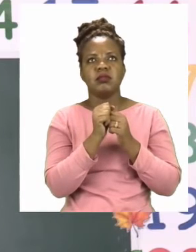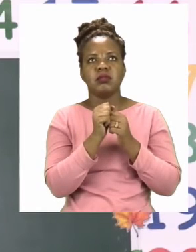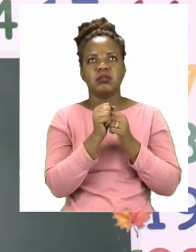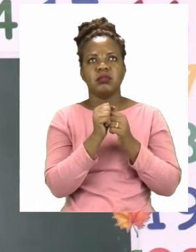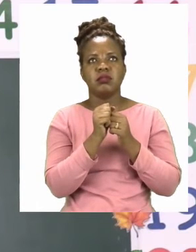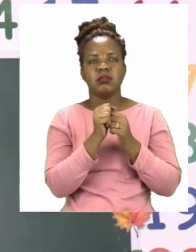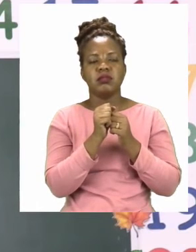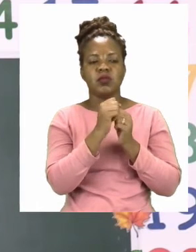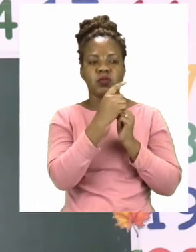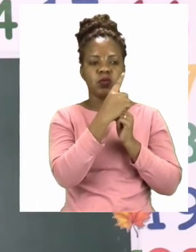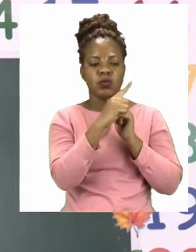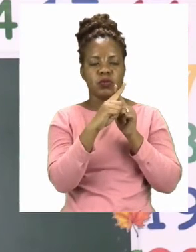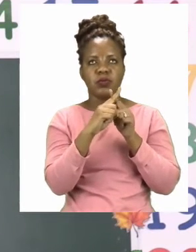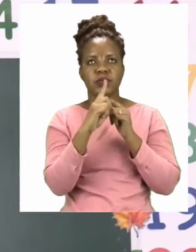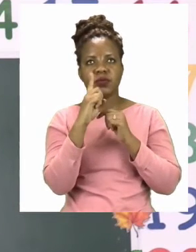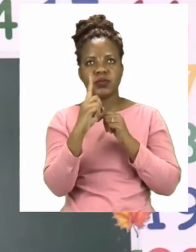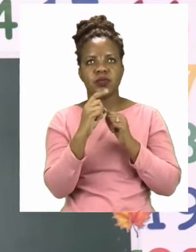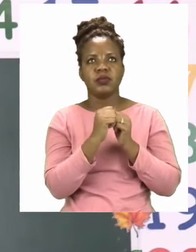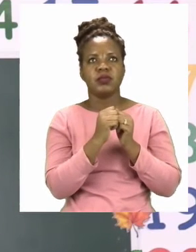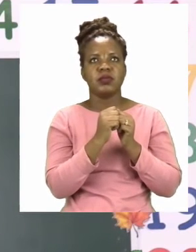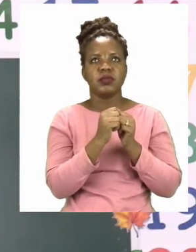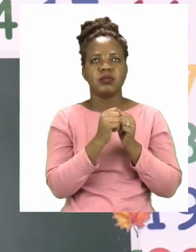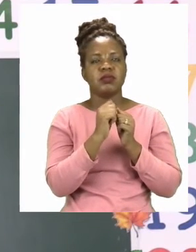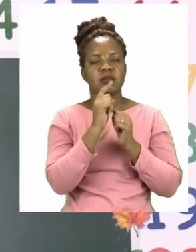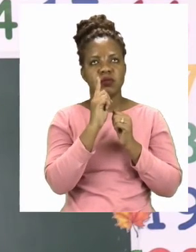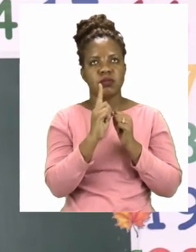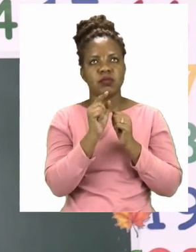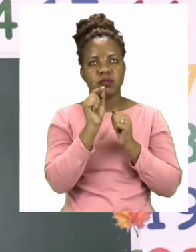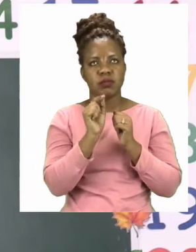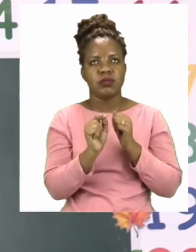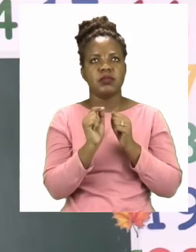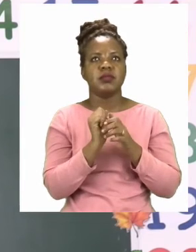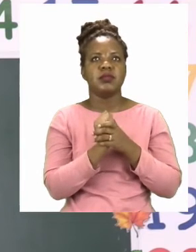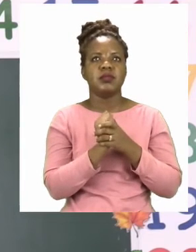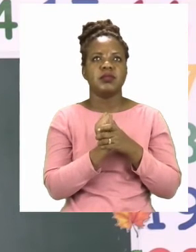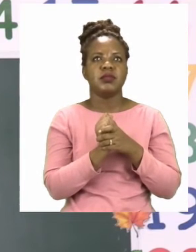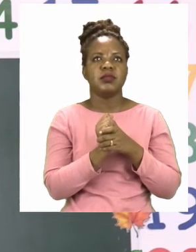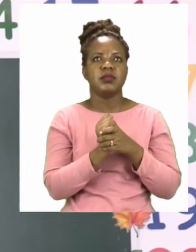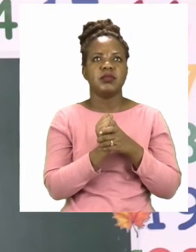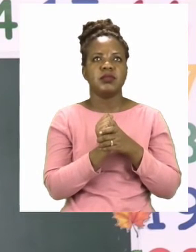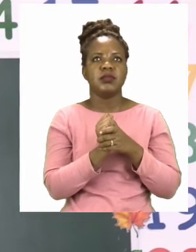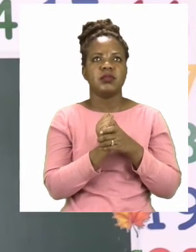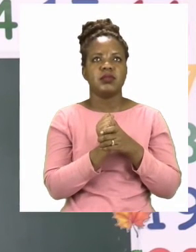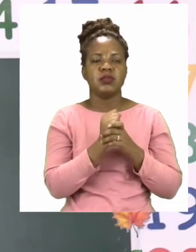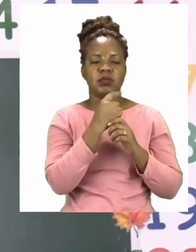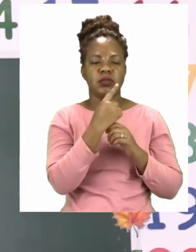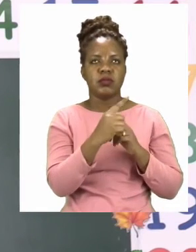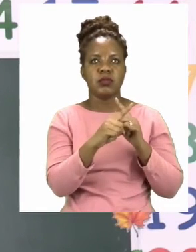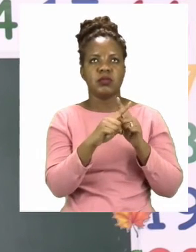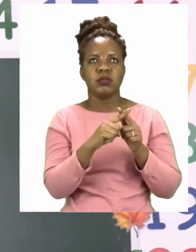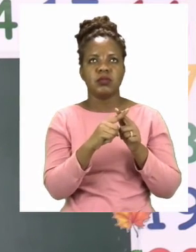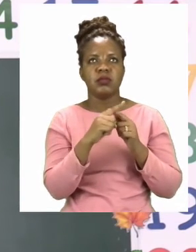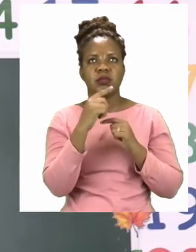1 times 1 equals 1. And then 1